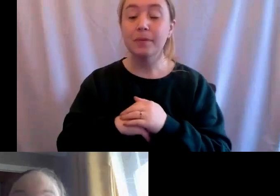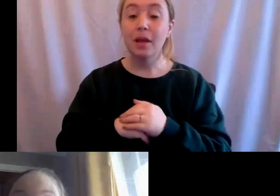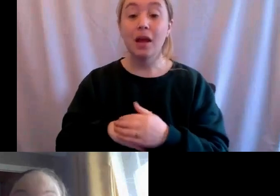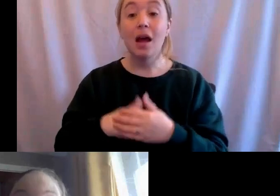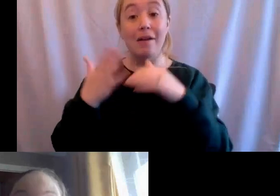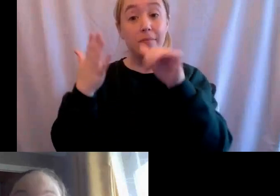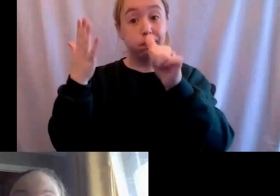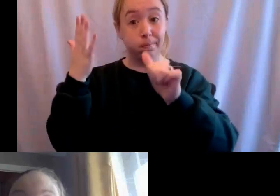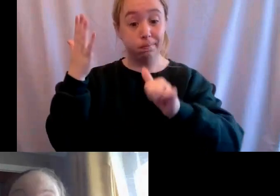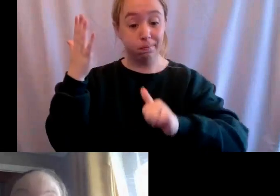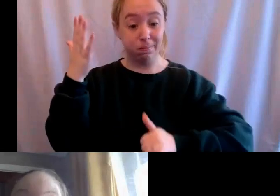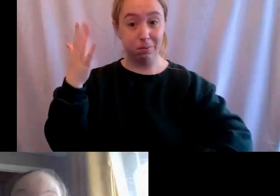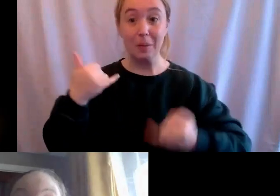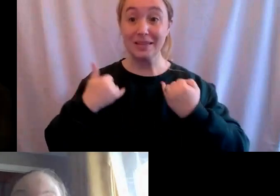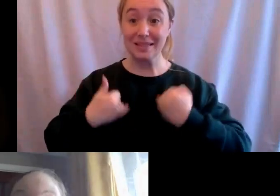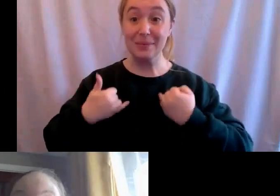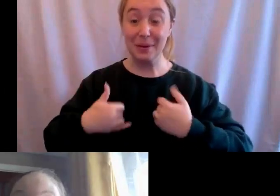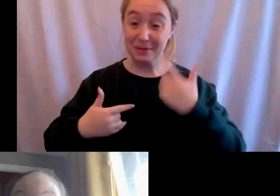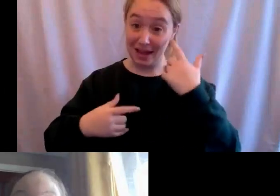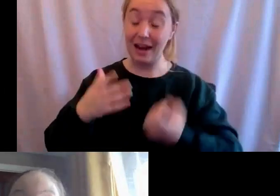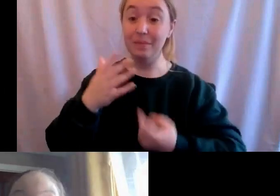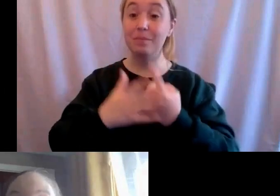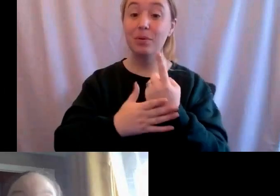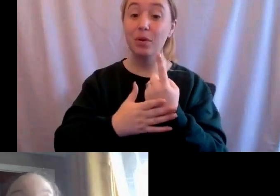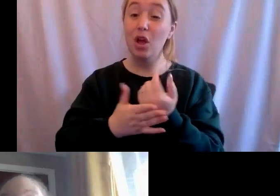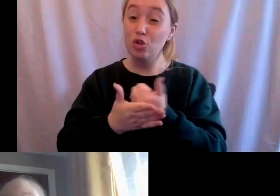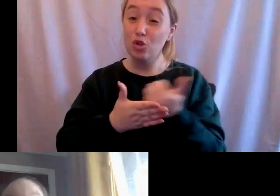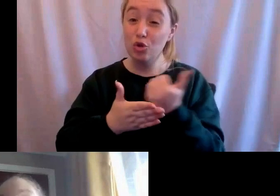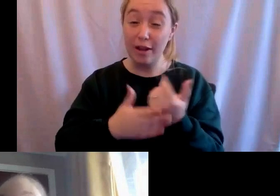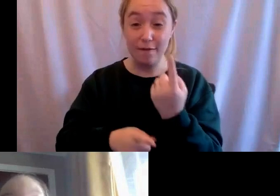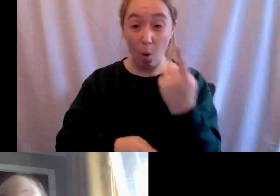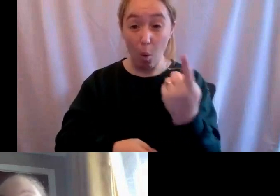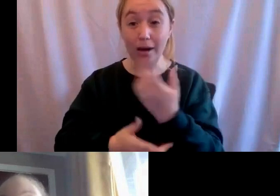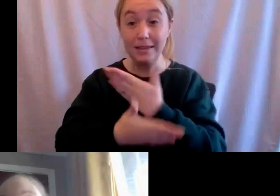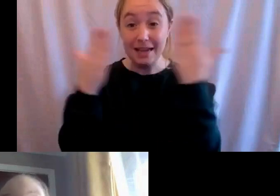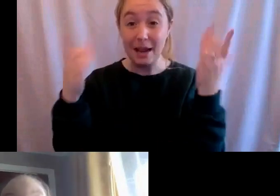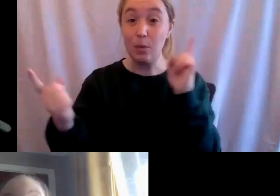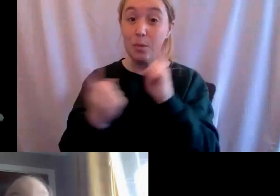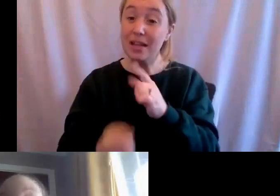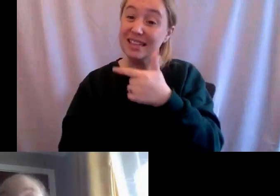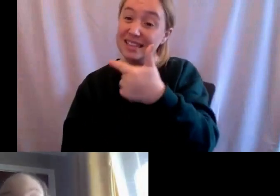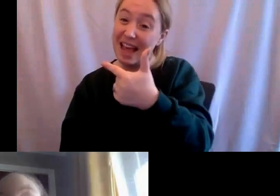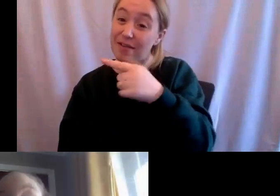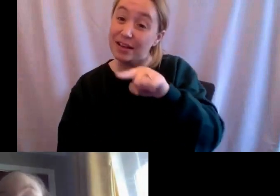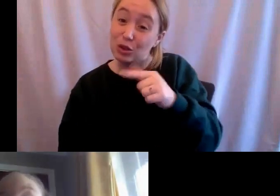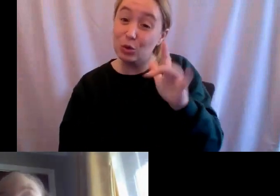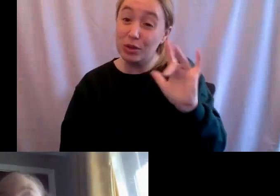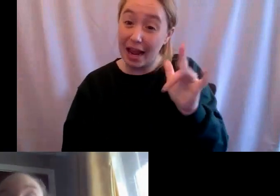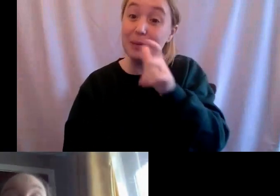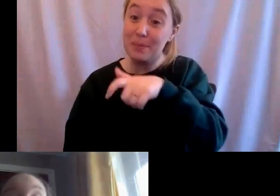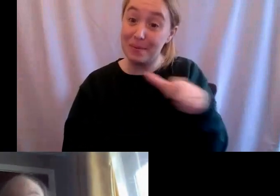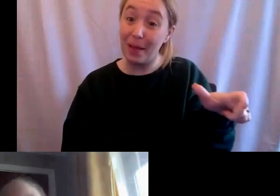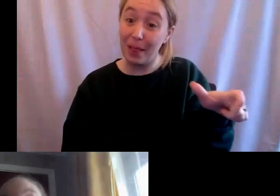very busy in our clinics. We see between 7 and 10 patients a day, and we could see a patient that has lots of these